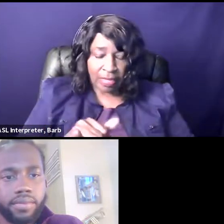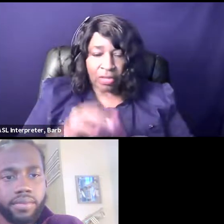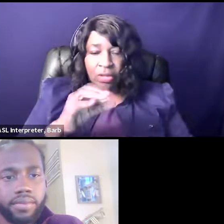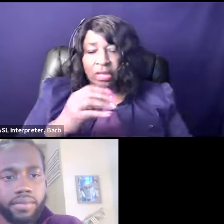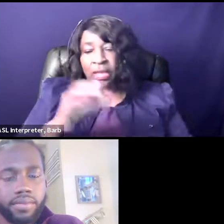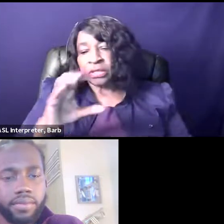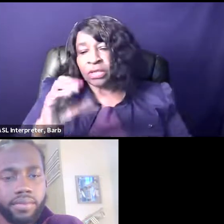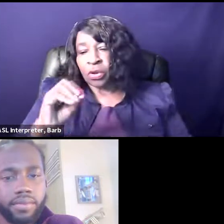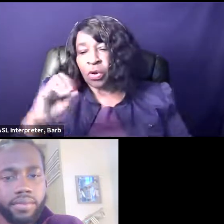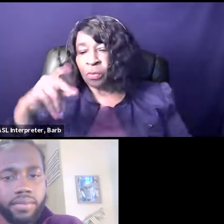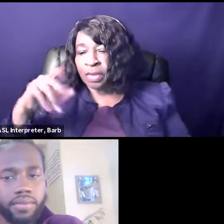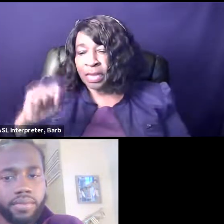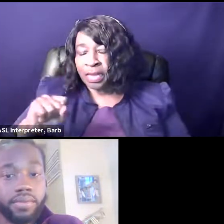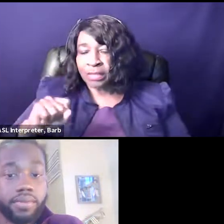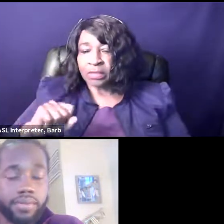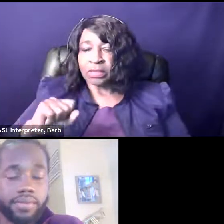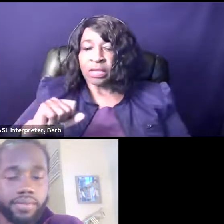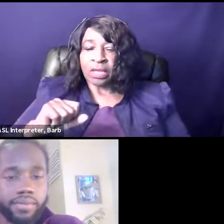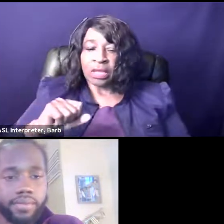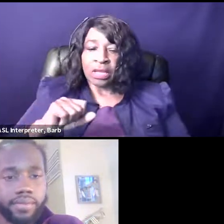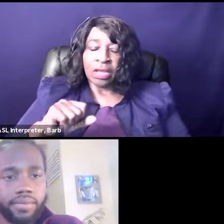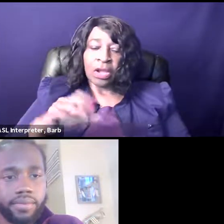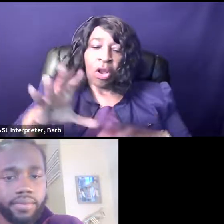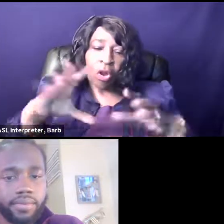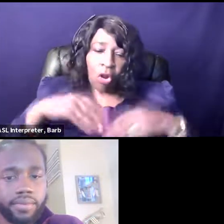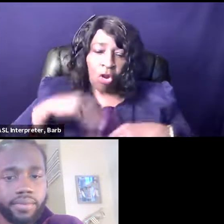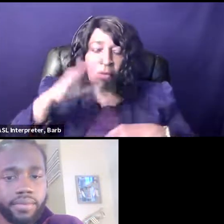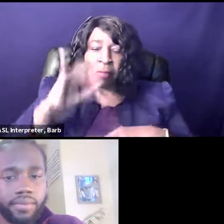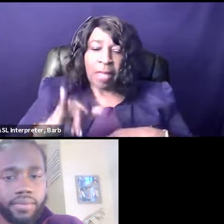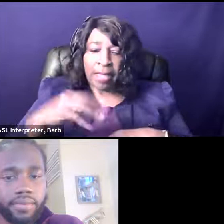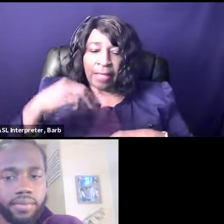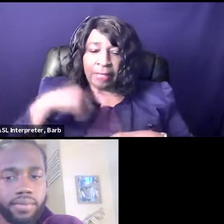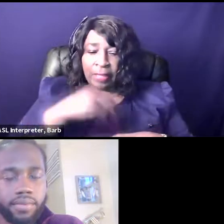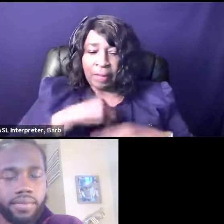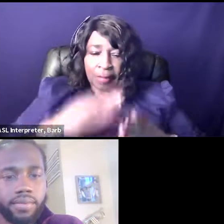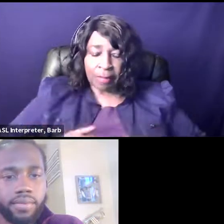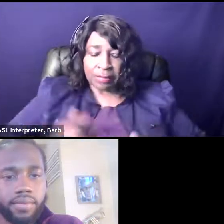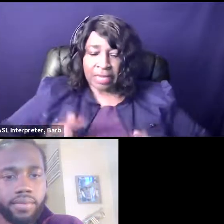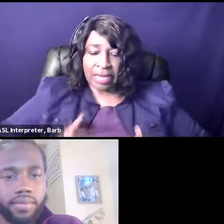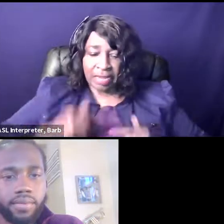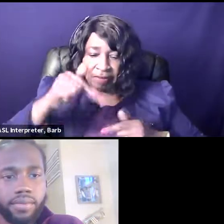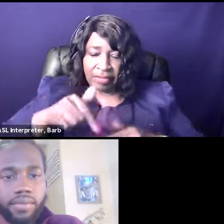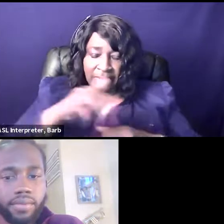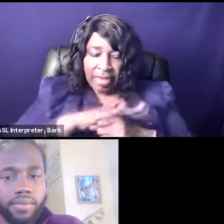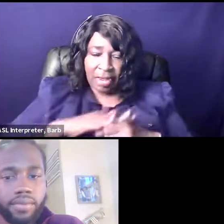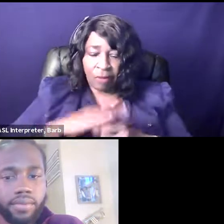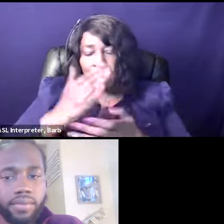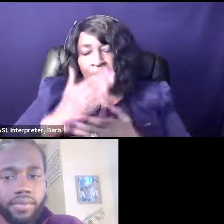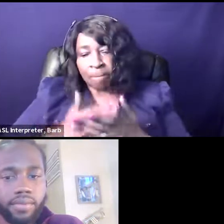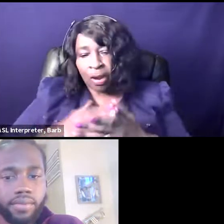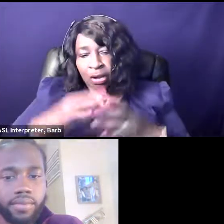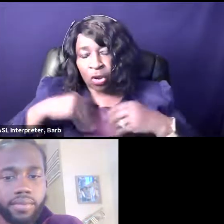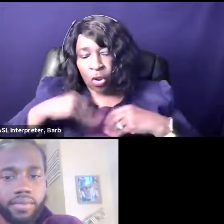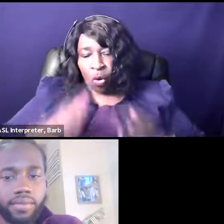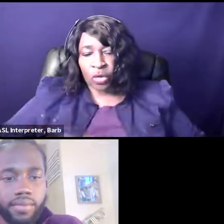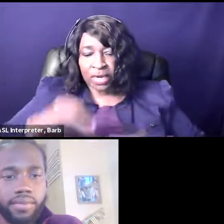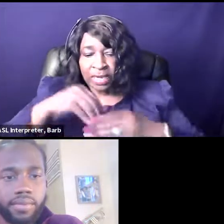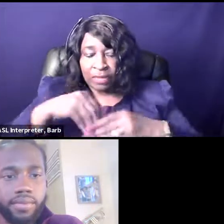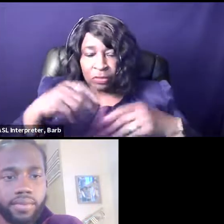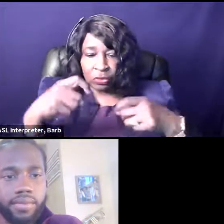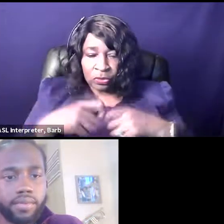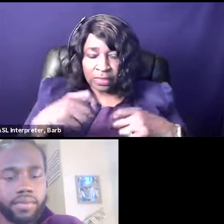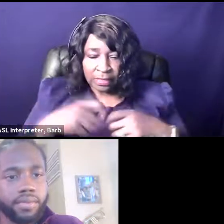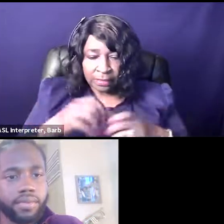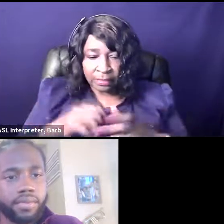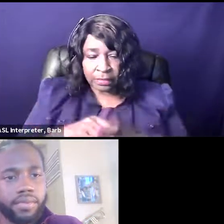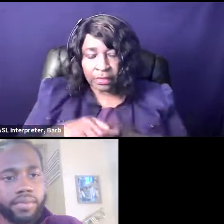owned by the co-op members. So everybody that lives in that area is a part owner in the utility. So